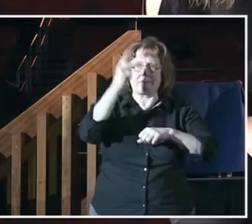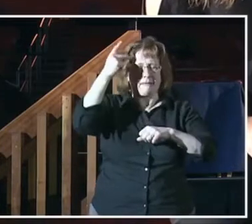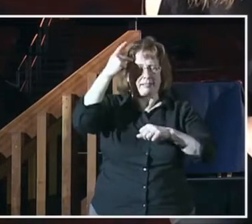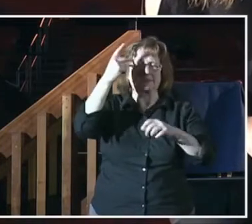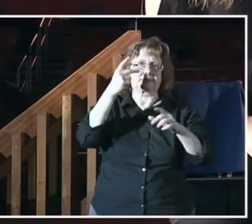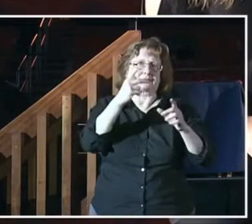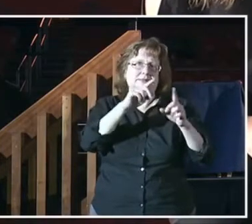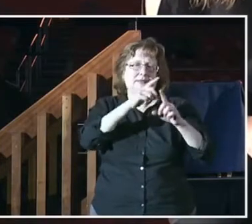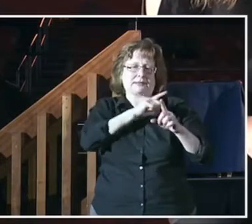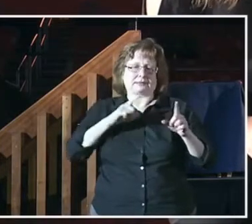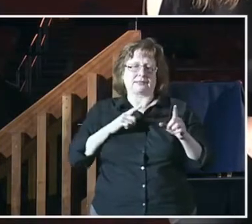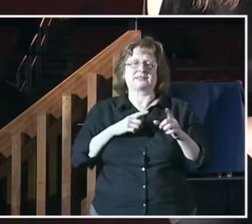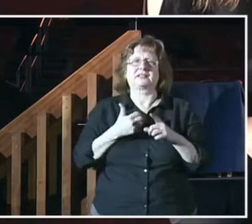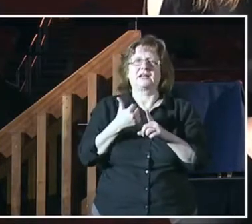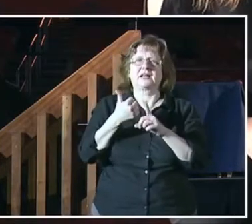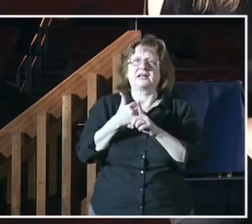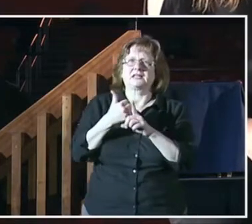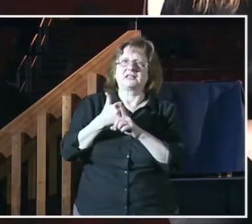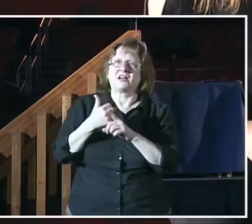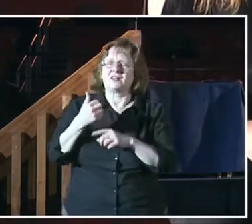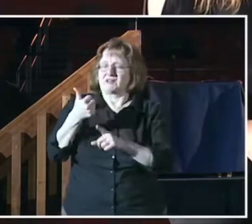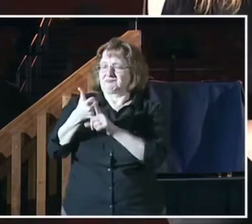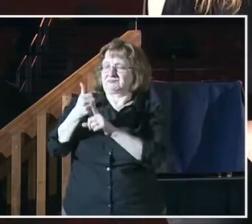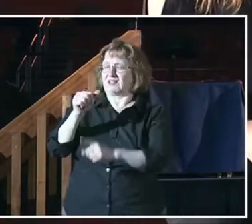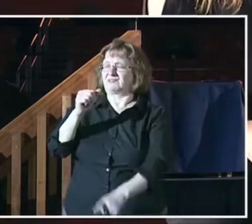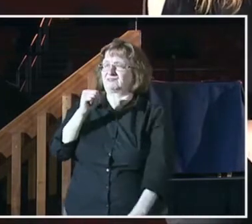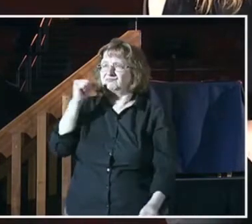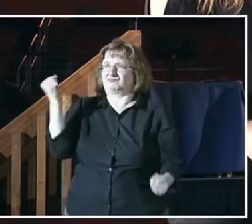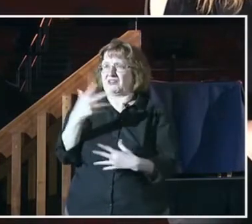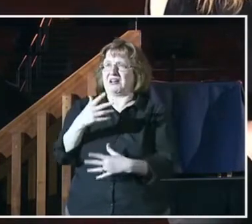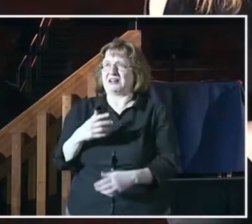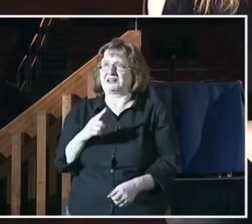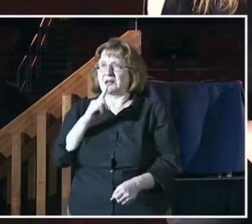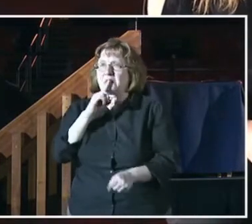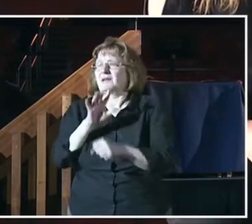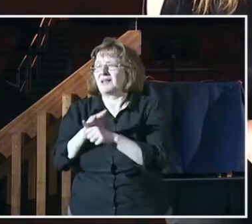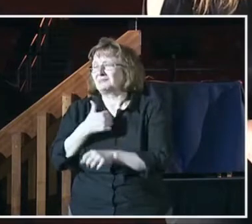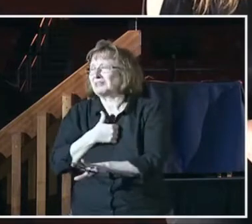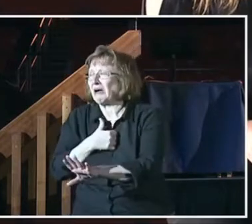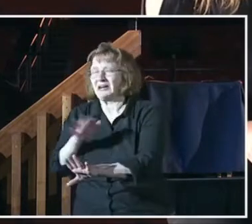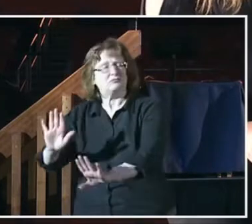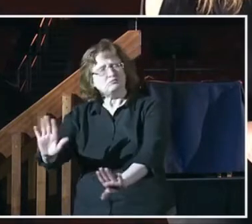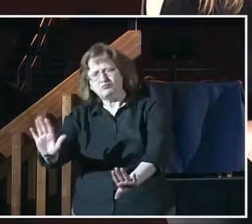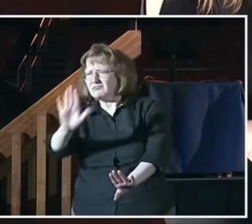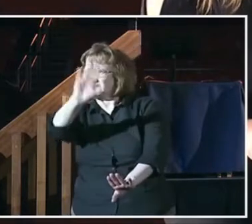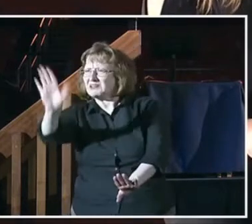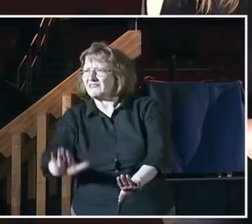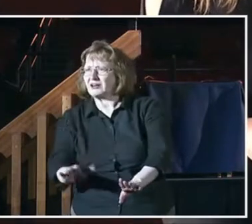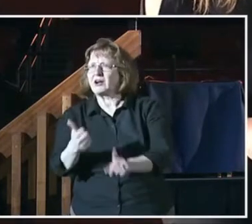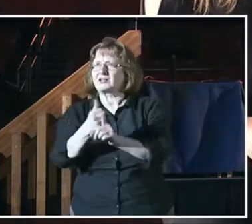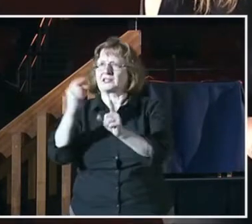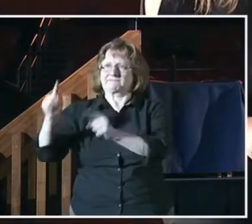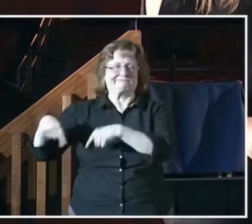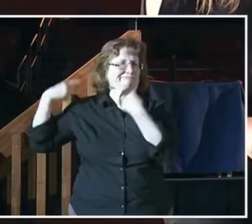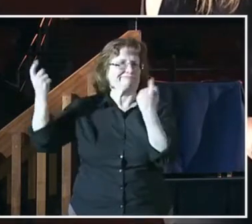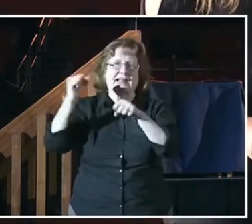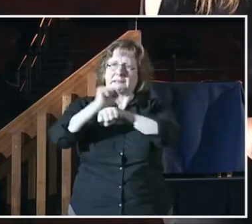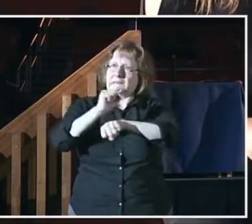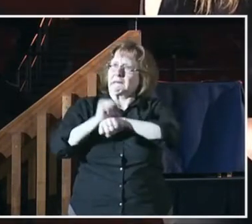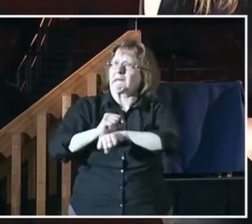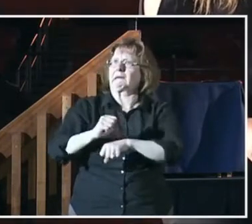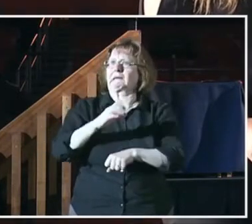other analysts. Rye is unafraid and unapologetic. She has over a decade of experience in government